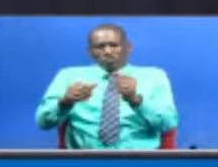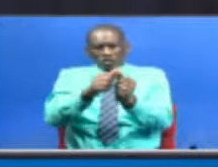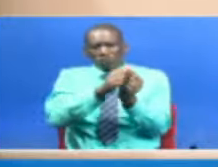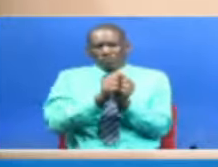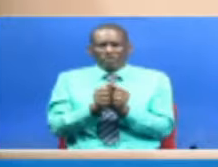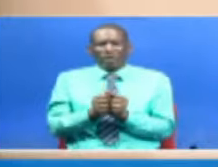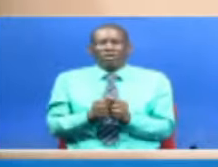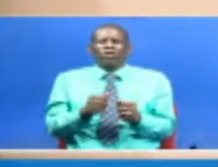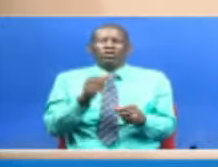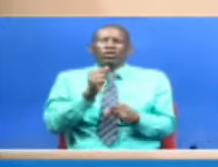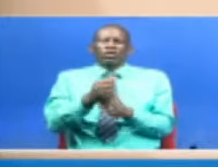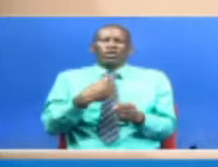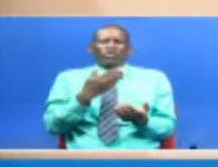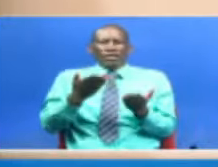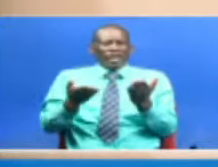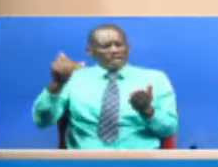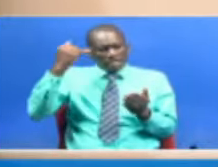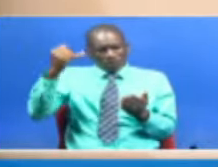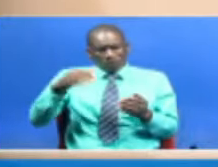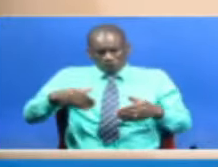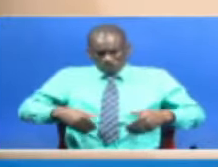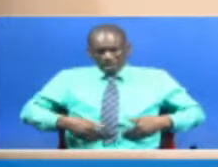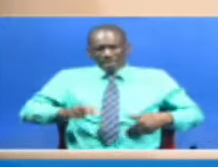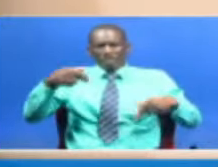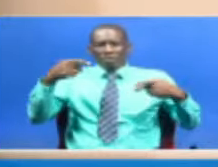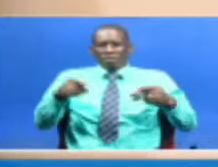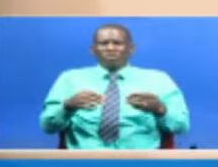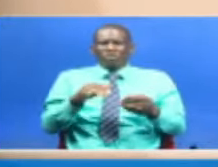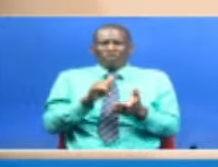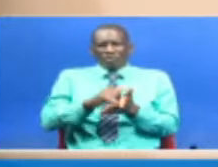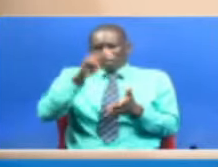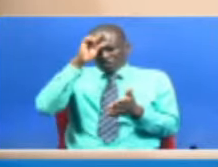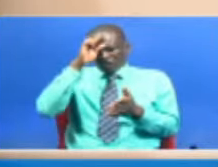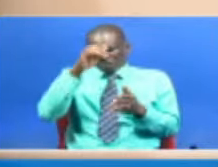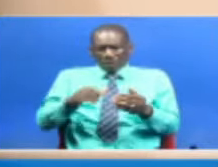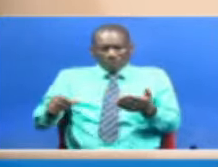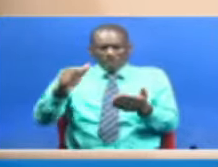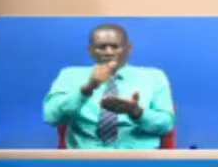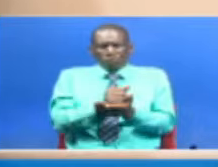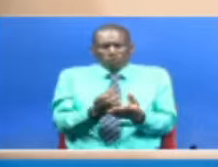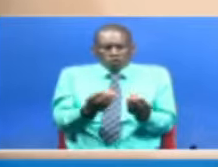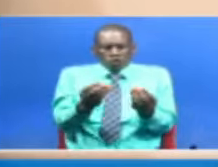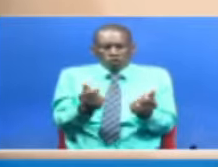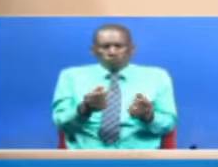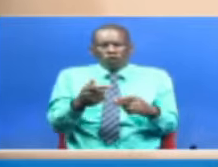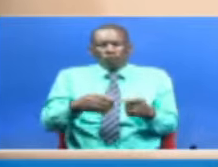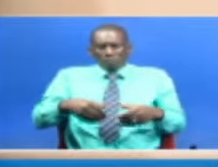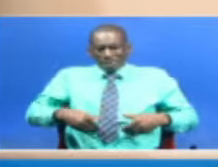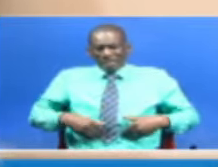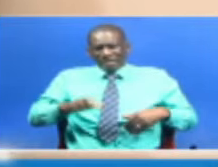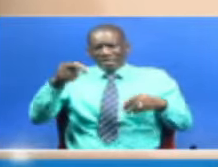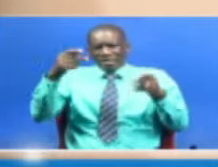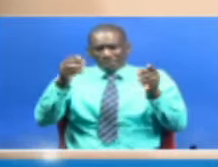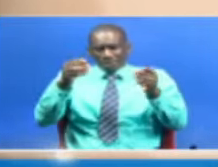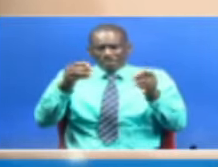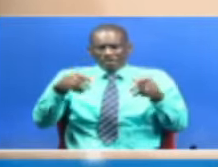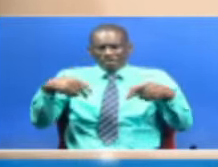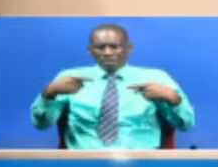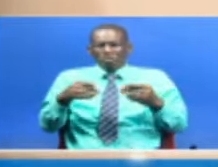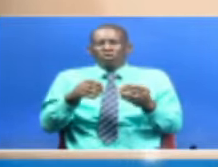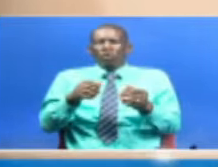Are there any innovators from young Kenyans that the government has absorbed? Any solutions from young Kenyans that the government has